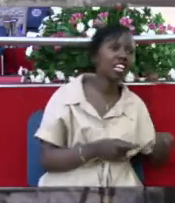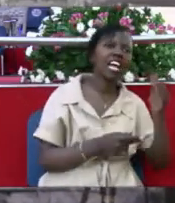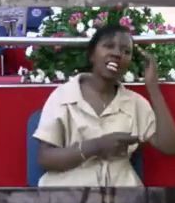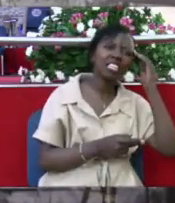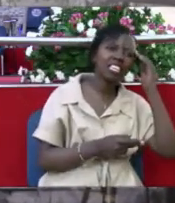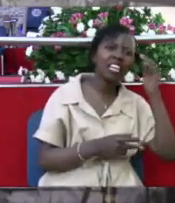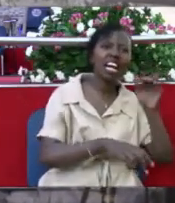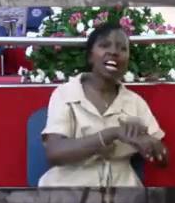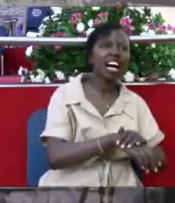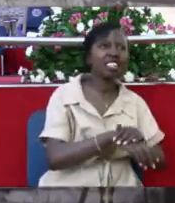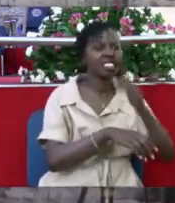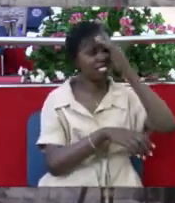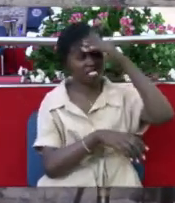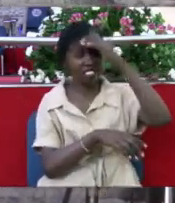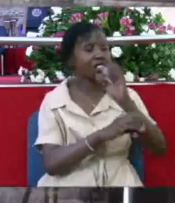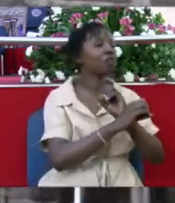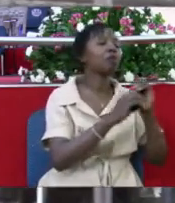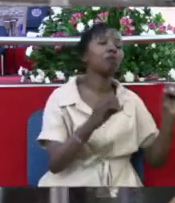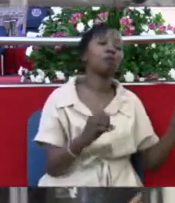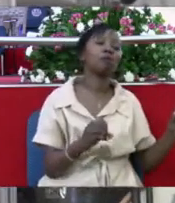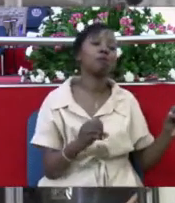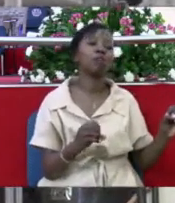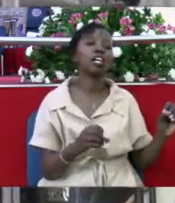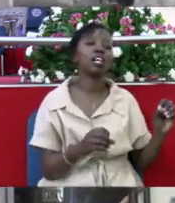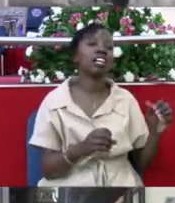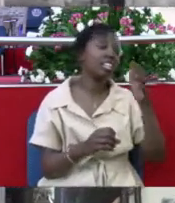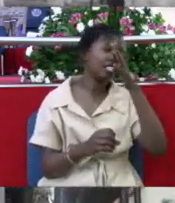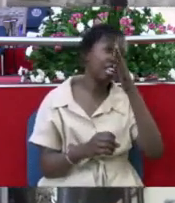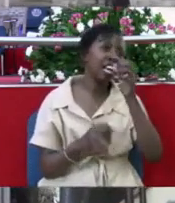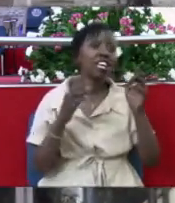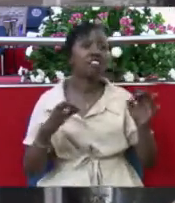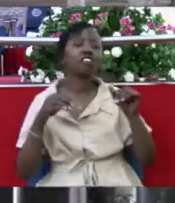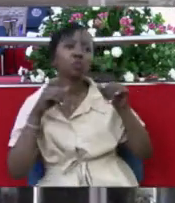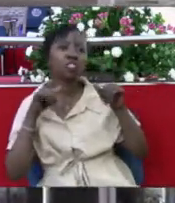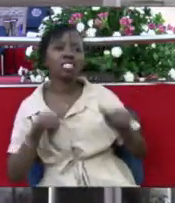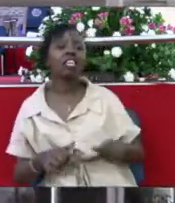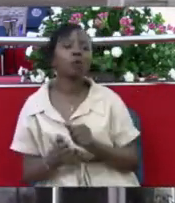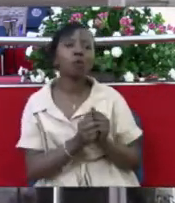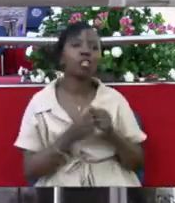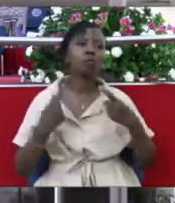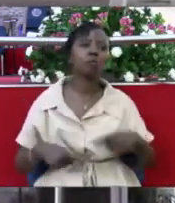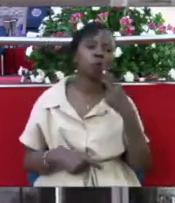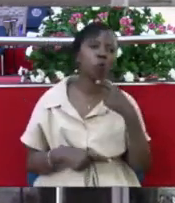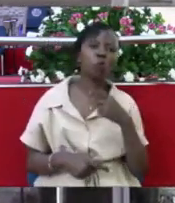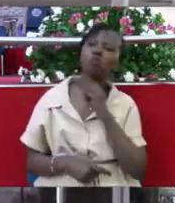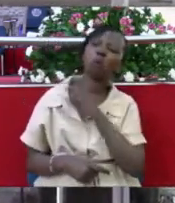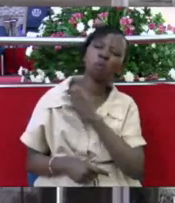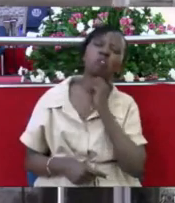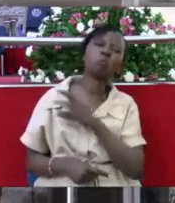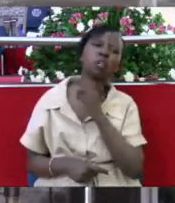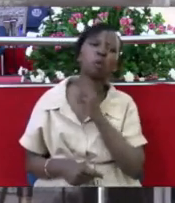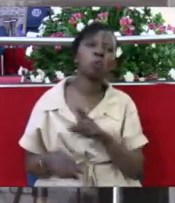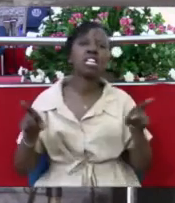you. Kama wewe unaenda kutembea kwenye if you hang out with gossipers, you will be a gossiper. Utakuwa mtu wa mshene, yani utakuwa